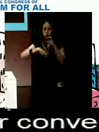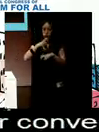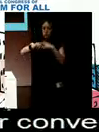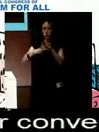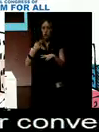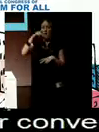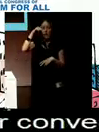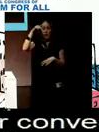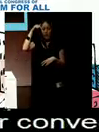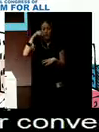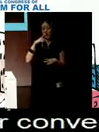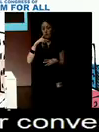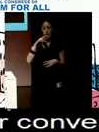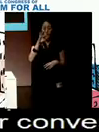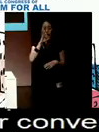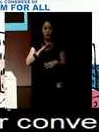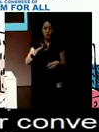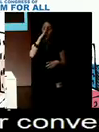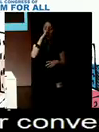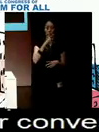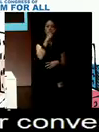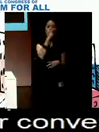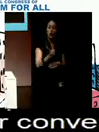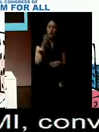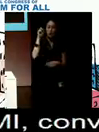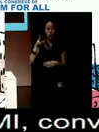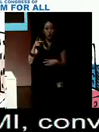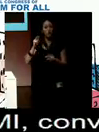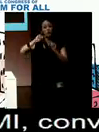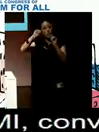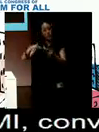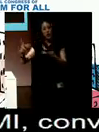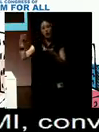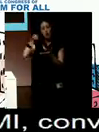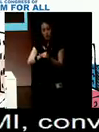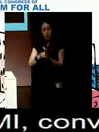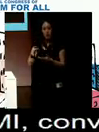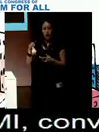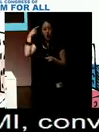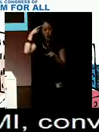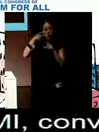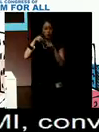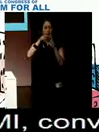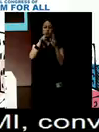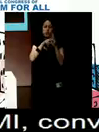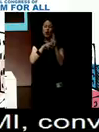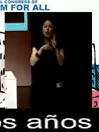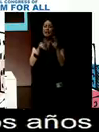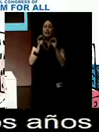an agreement that has been renewed in February 2012. When signing this agreement,